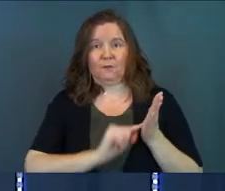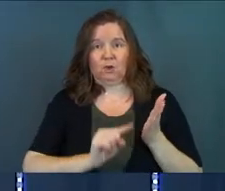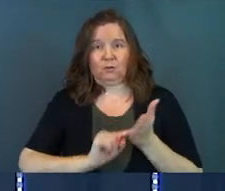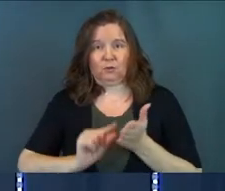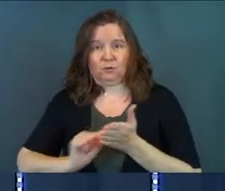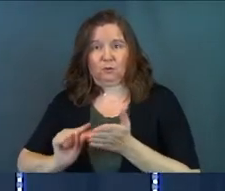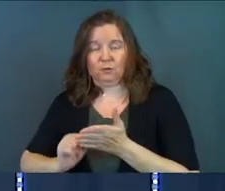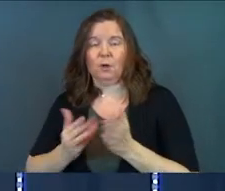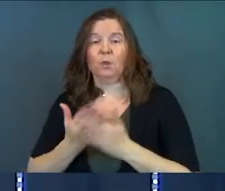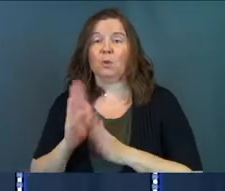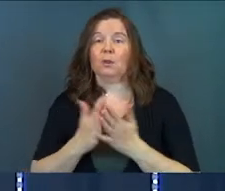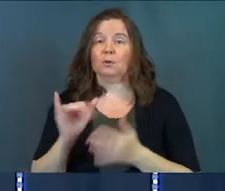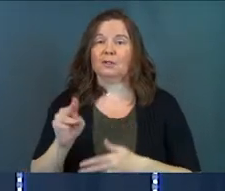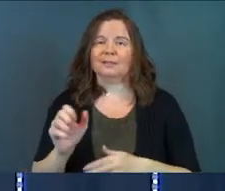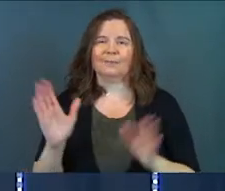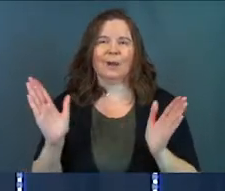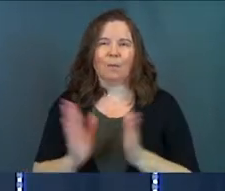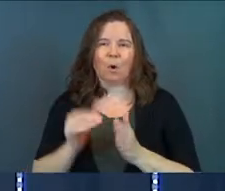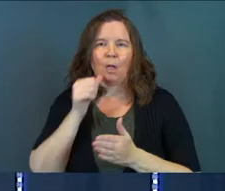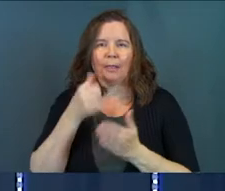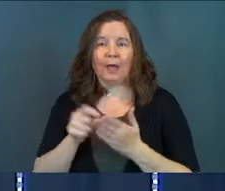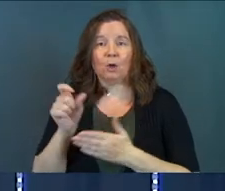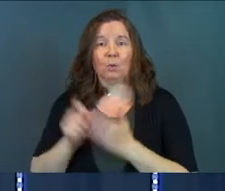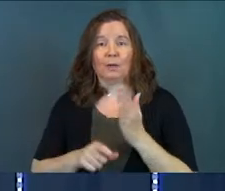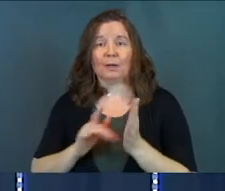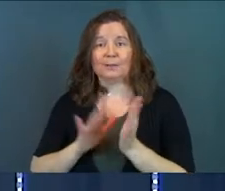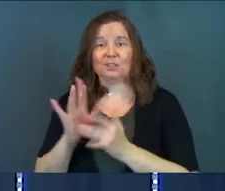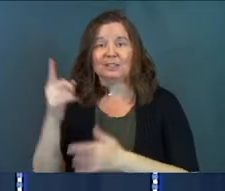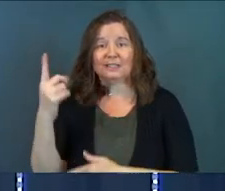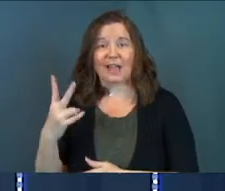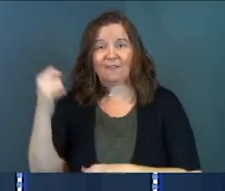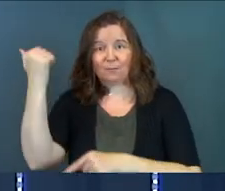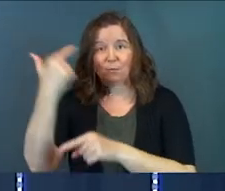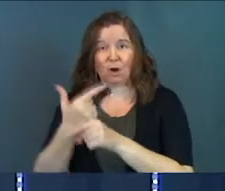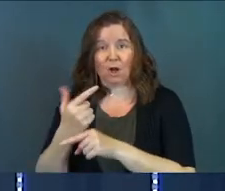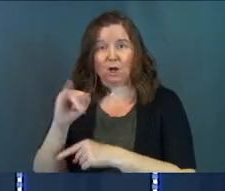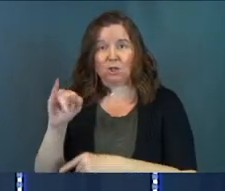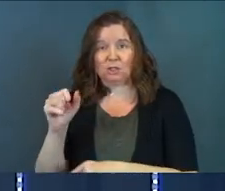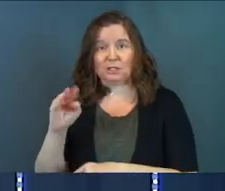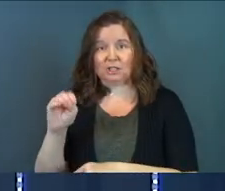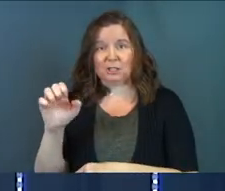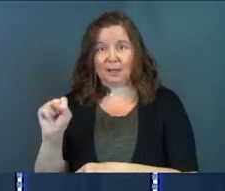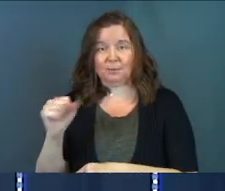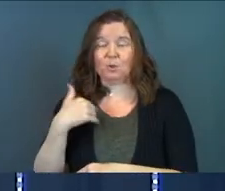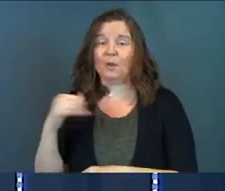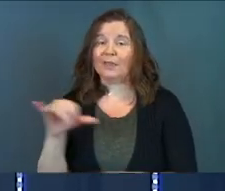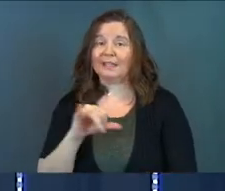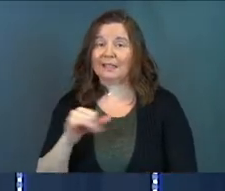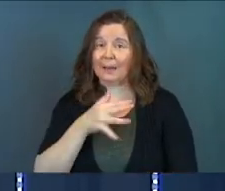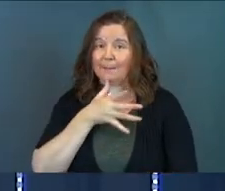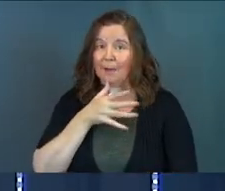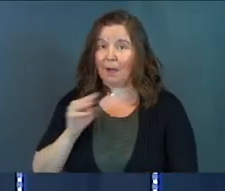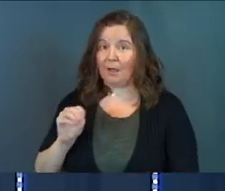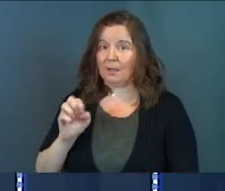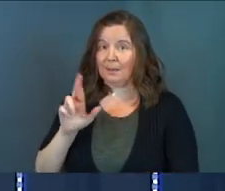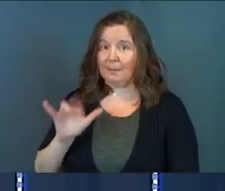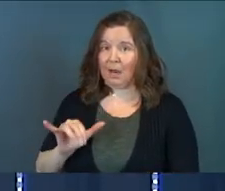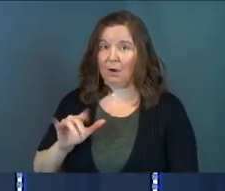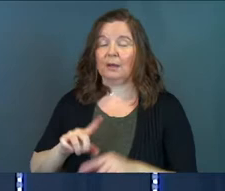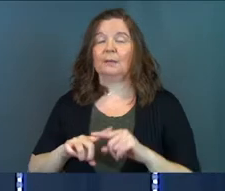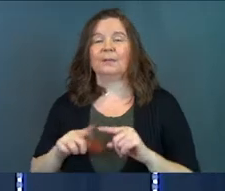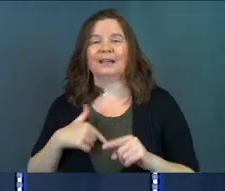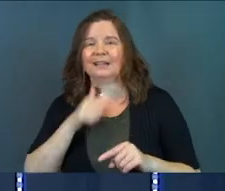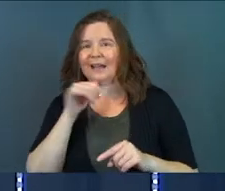the book of James. It's a small letter written by Jesus' half-brother, James. So they had the same mother, Mary,